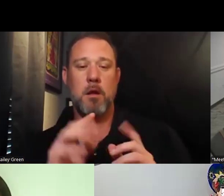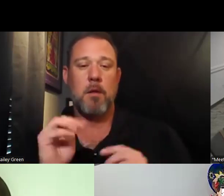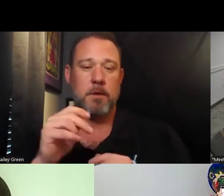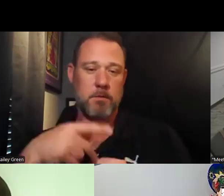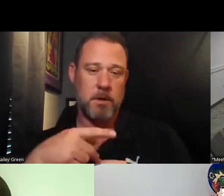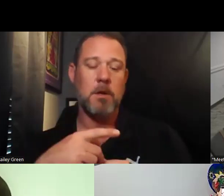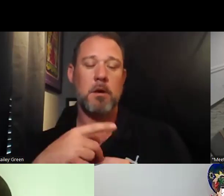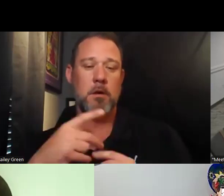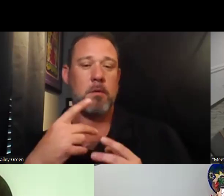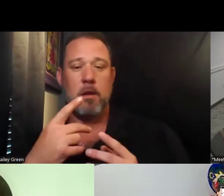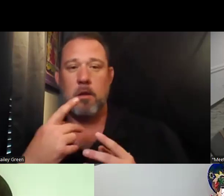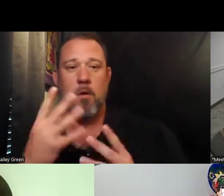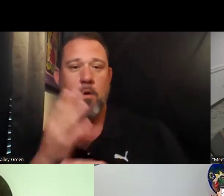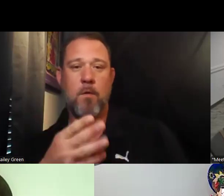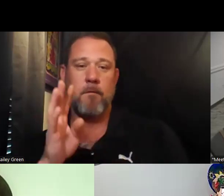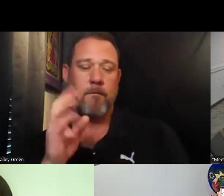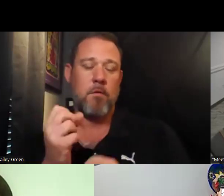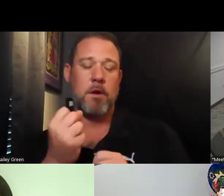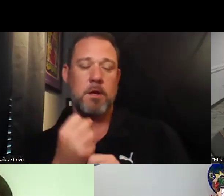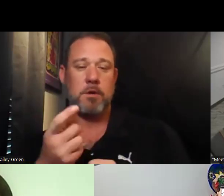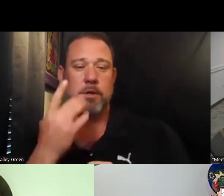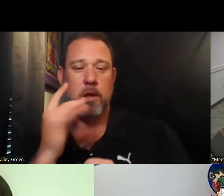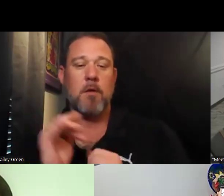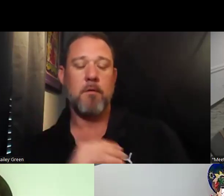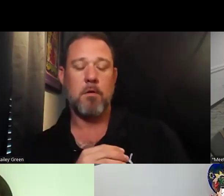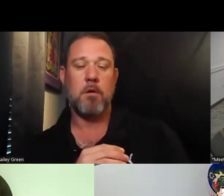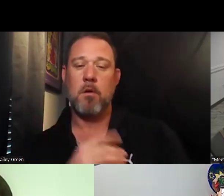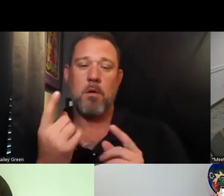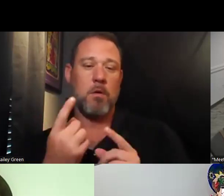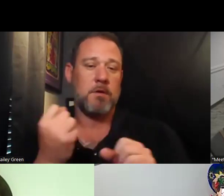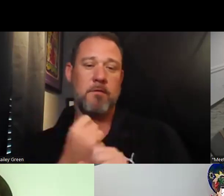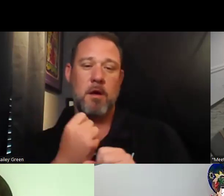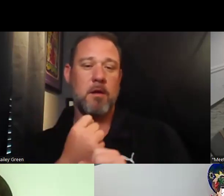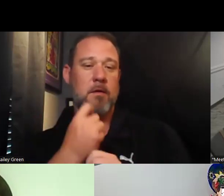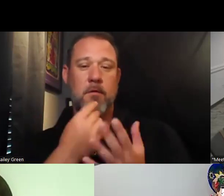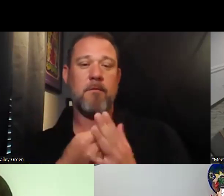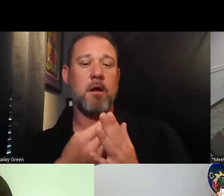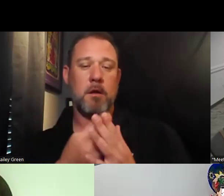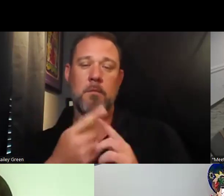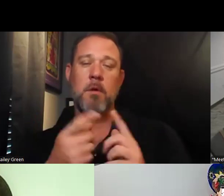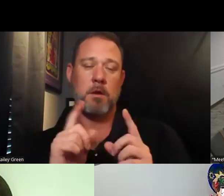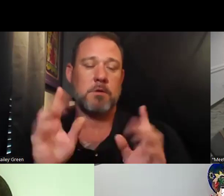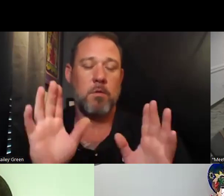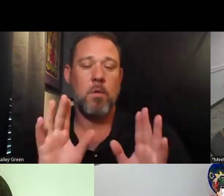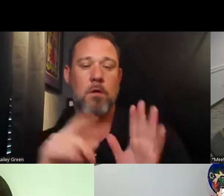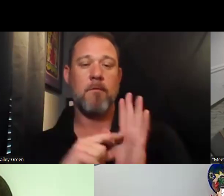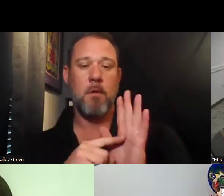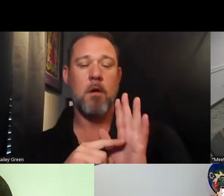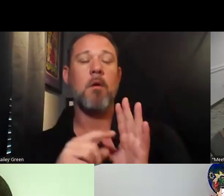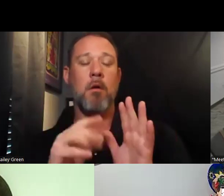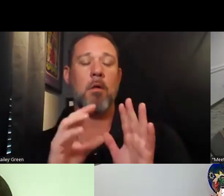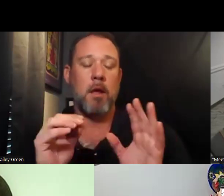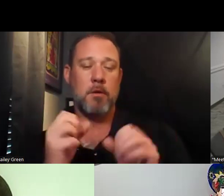MSSP has been around over 40 years in California, and we're always fighting for funding for it, but it's a wonderful model. And really